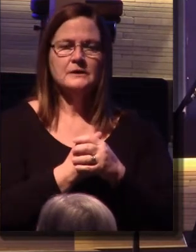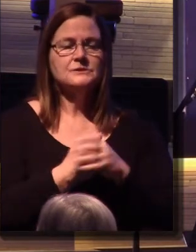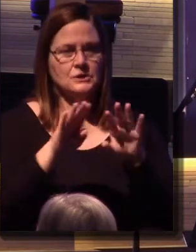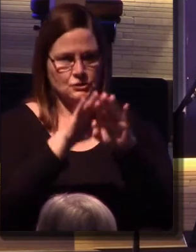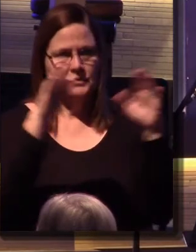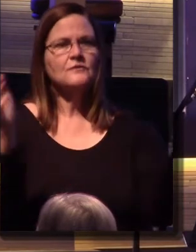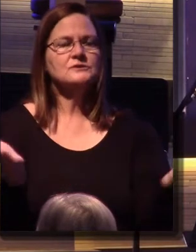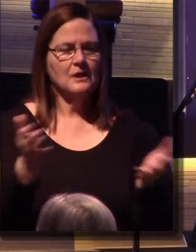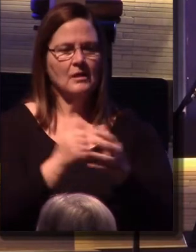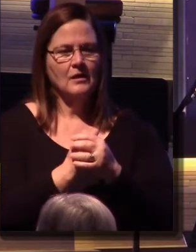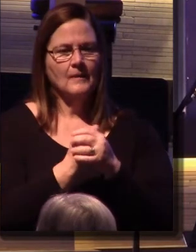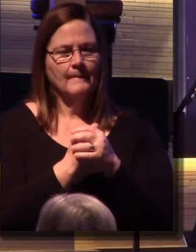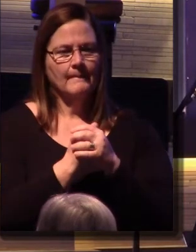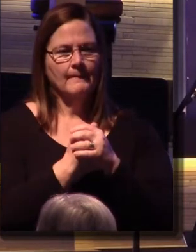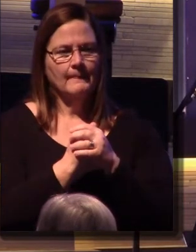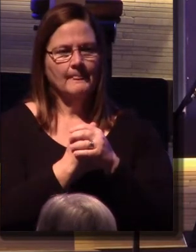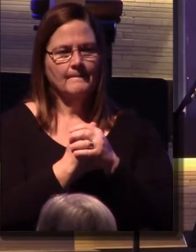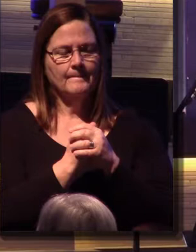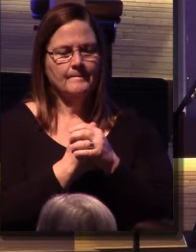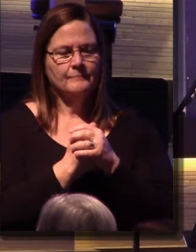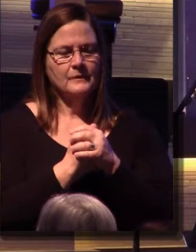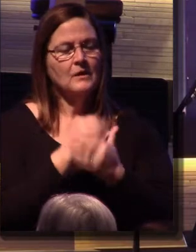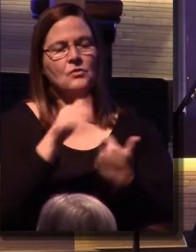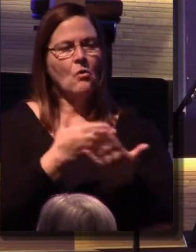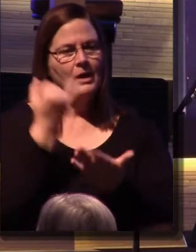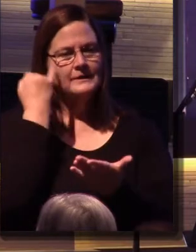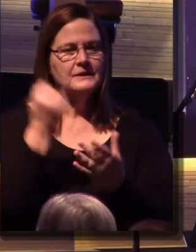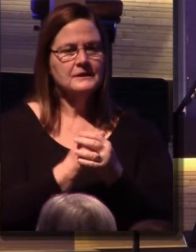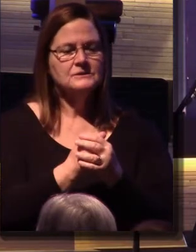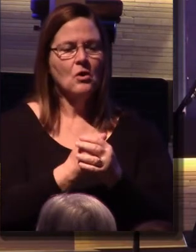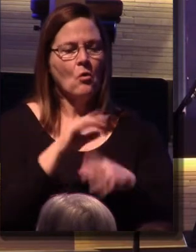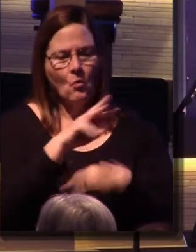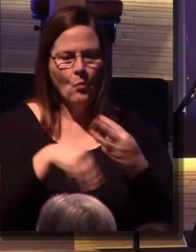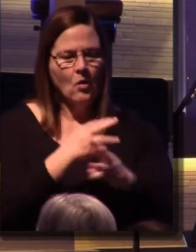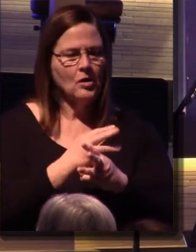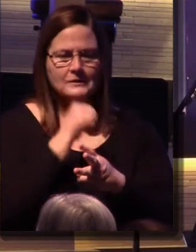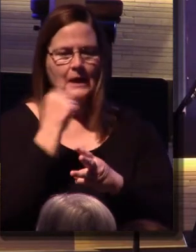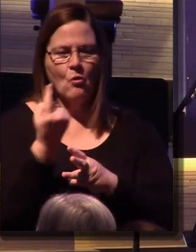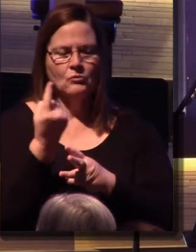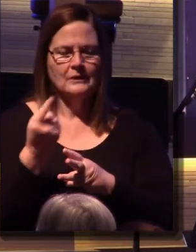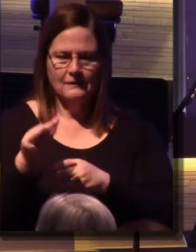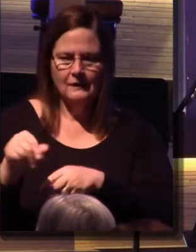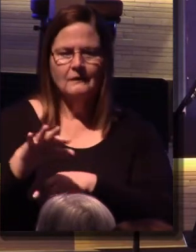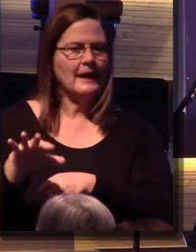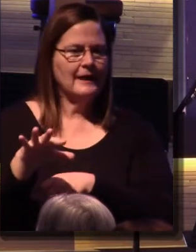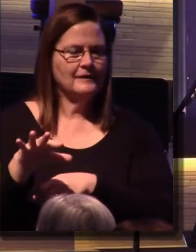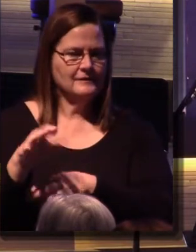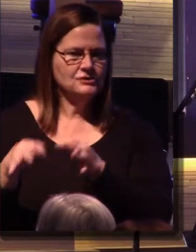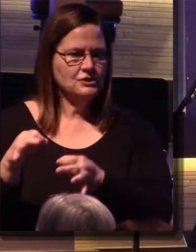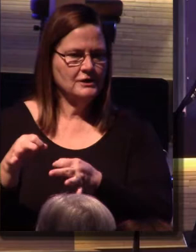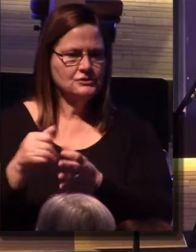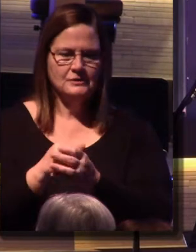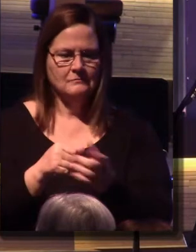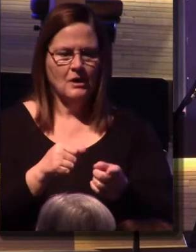is universal, as I mentioned before in verse 11. That whole idea that it's the whole world and not simply the